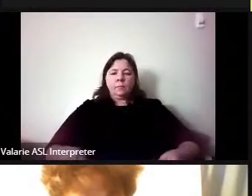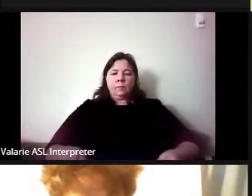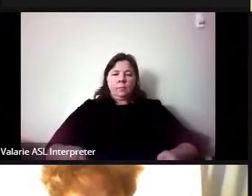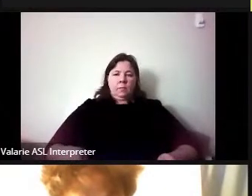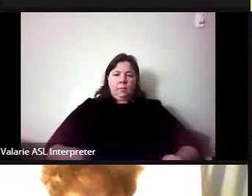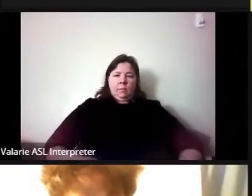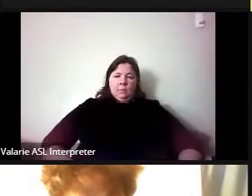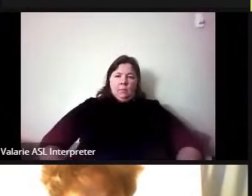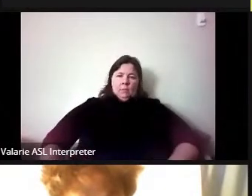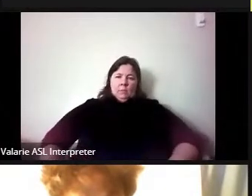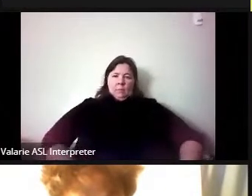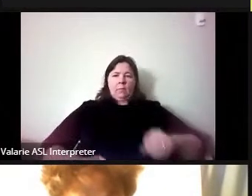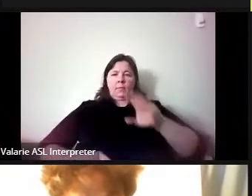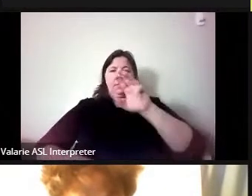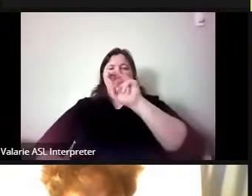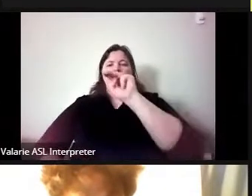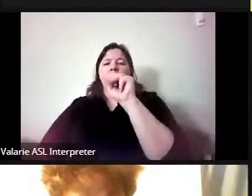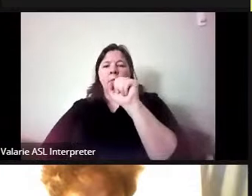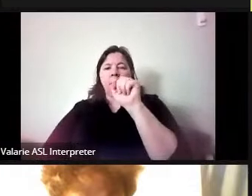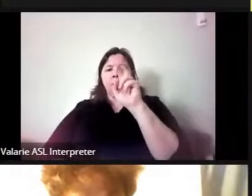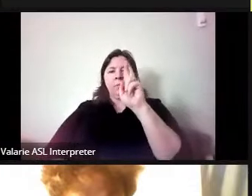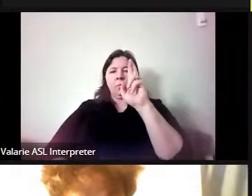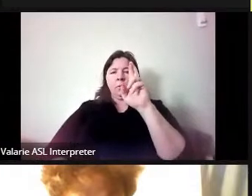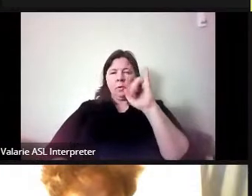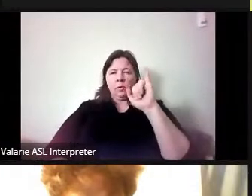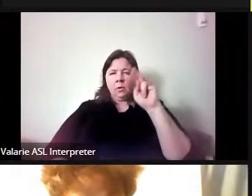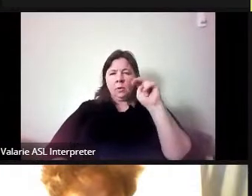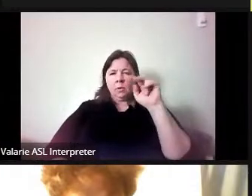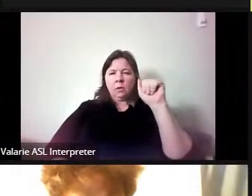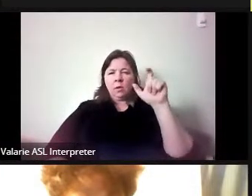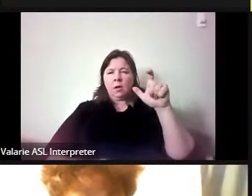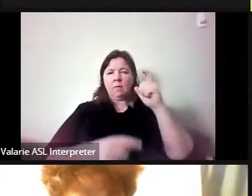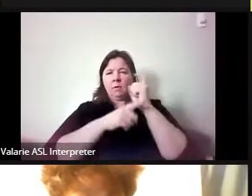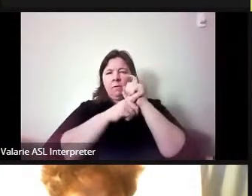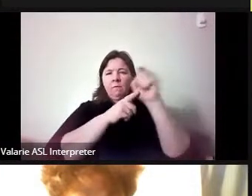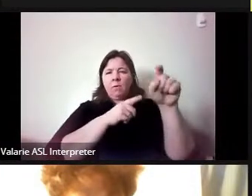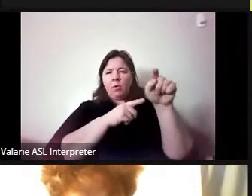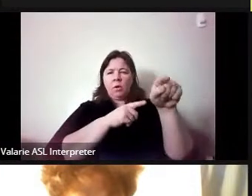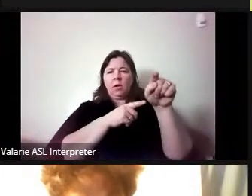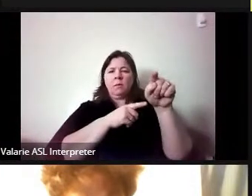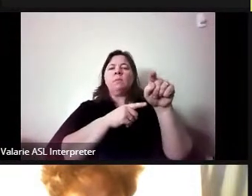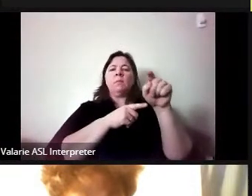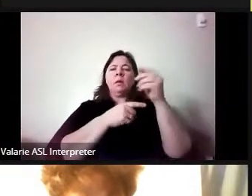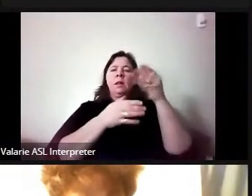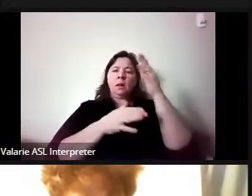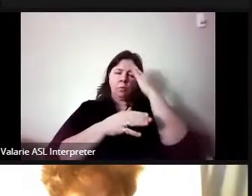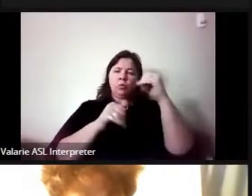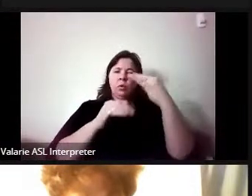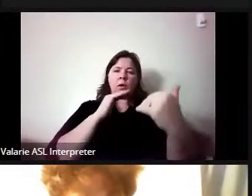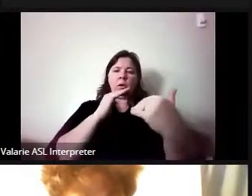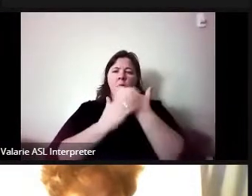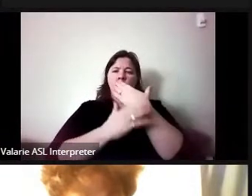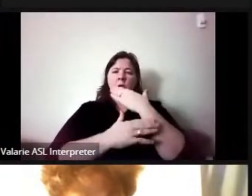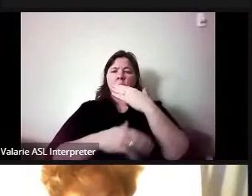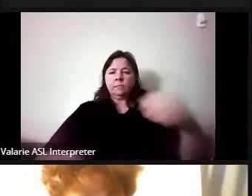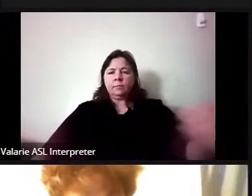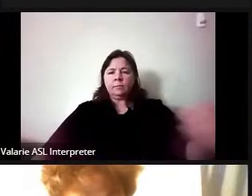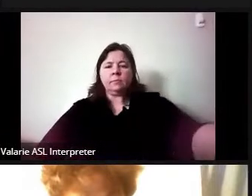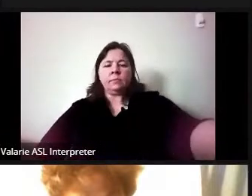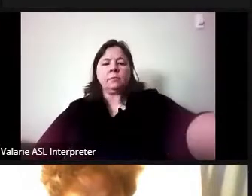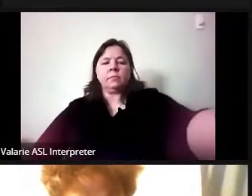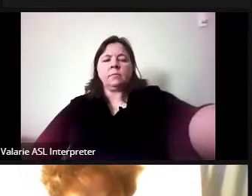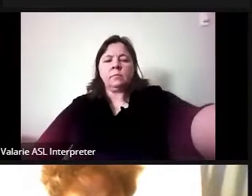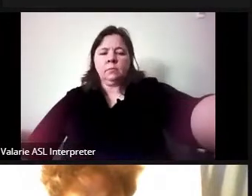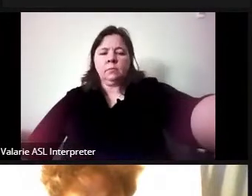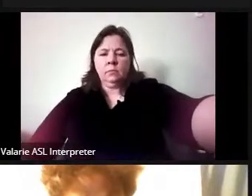Marina will probably have to call him to get a hold of us, probably on WhatsApp, to let us know that he's trying to get in. Yeah, I have told Yeah, him, what and he I